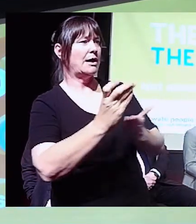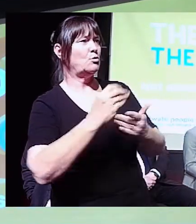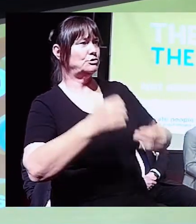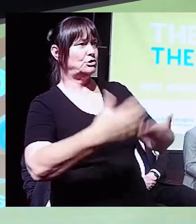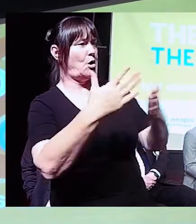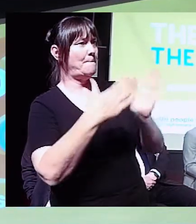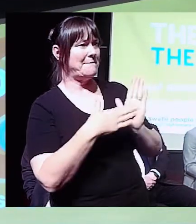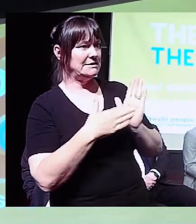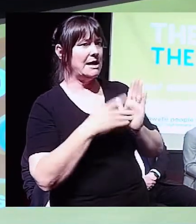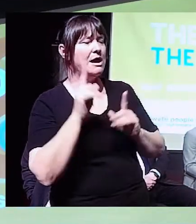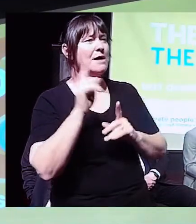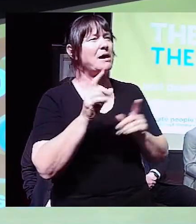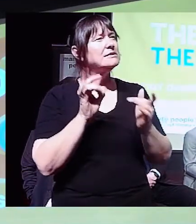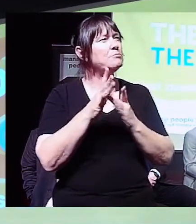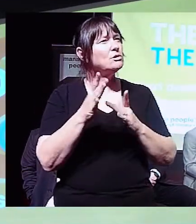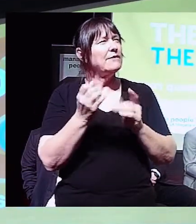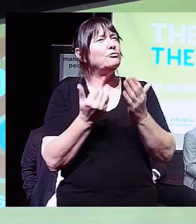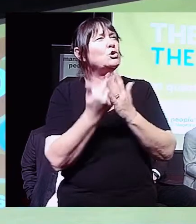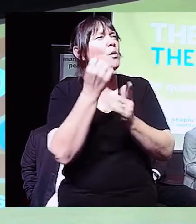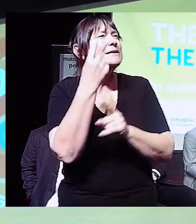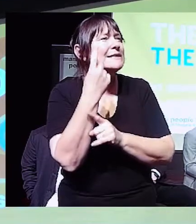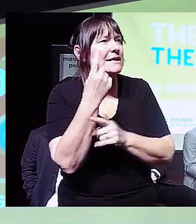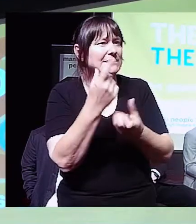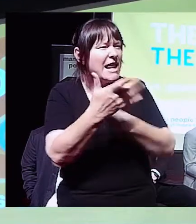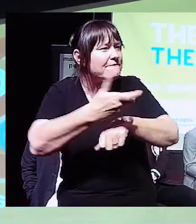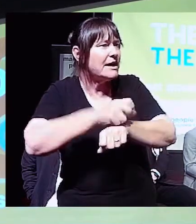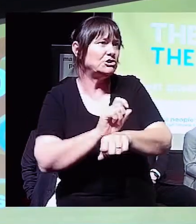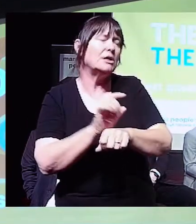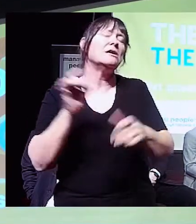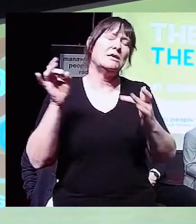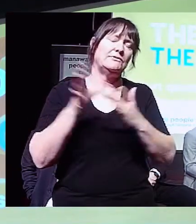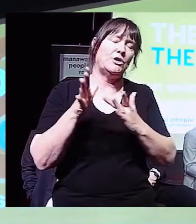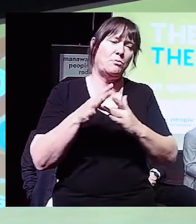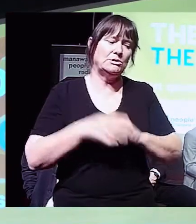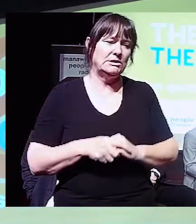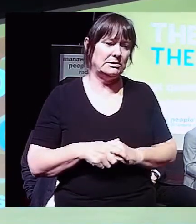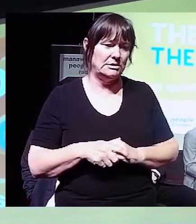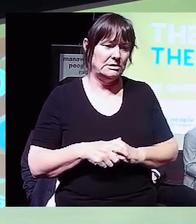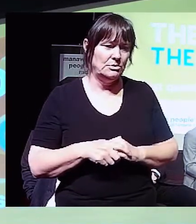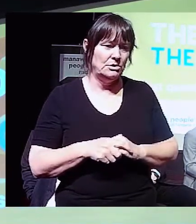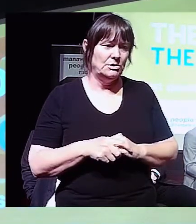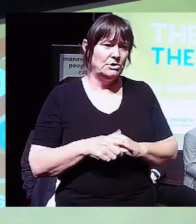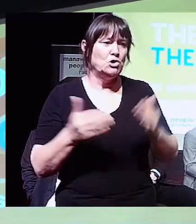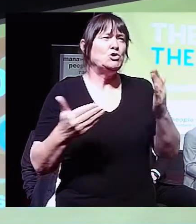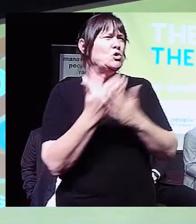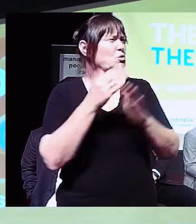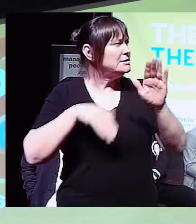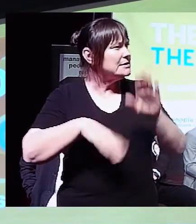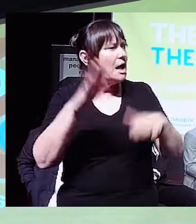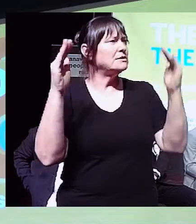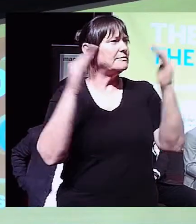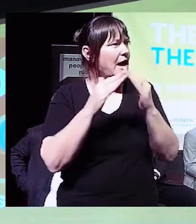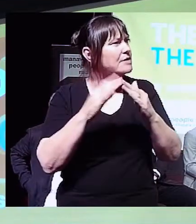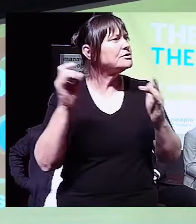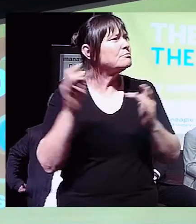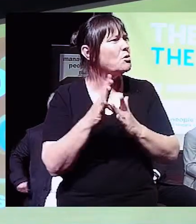Innovation in the face of the recession and what's happening, I feel, is critical. And innovation and new styles of housing and